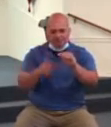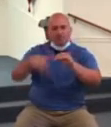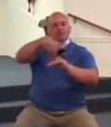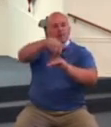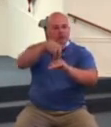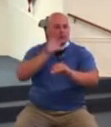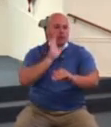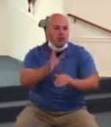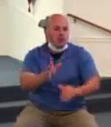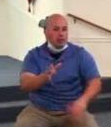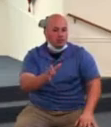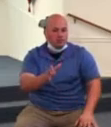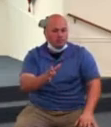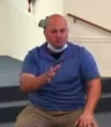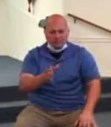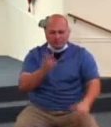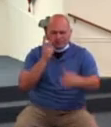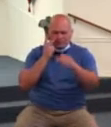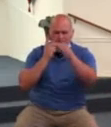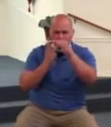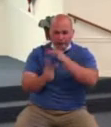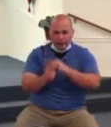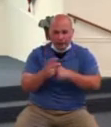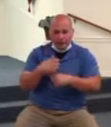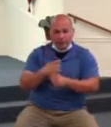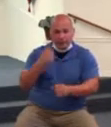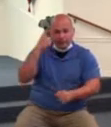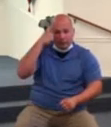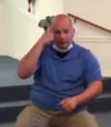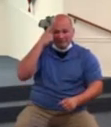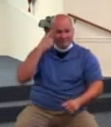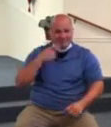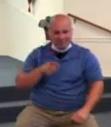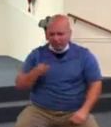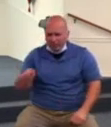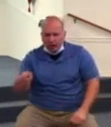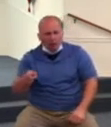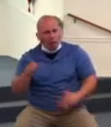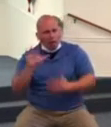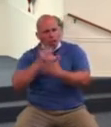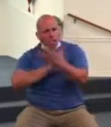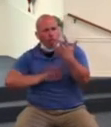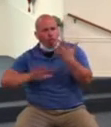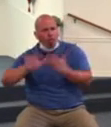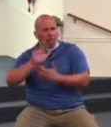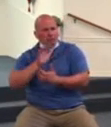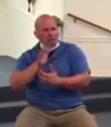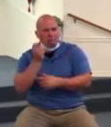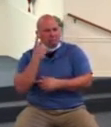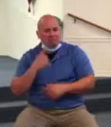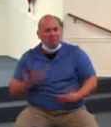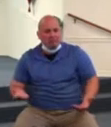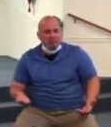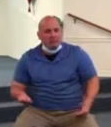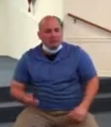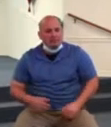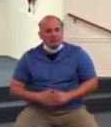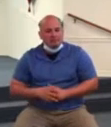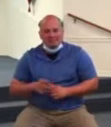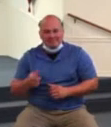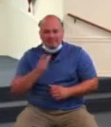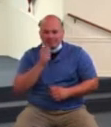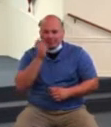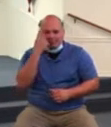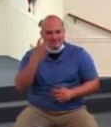doesn't make any sense to his disciples. They don't know what will happen in days to come. It doesn't make sense to